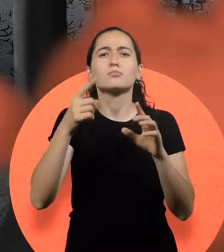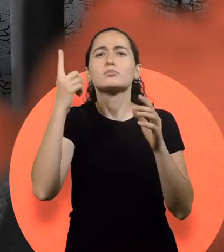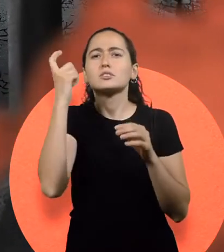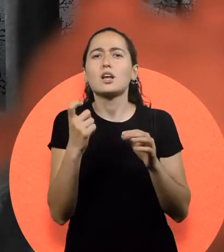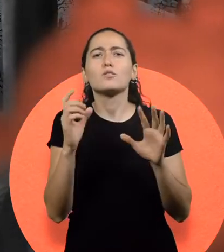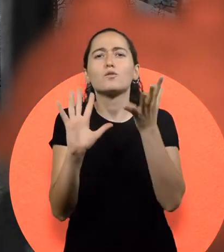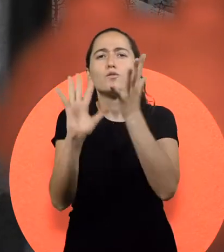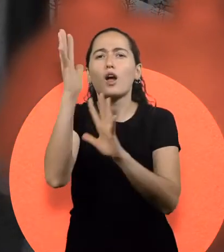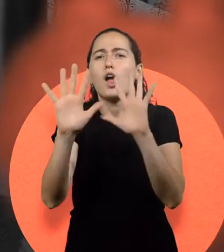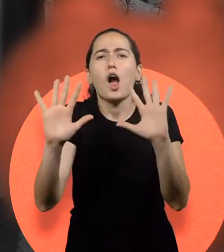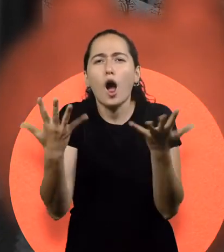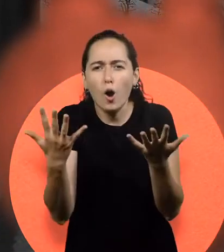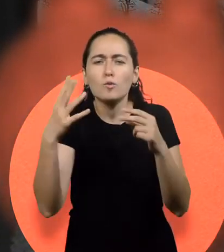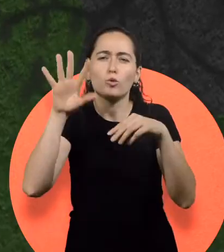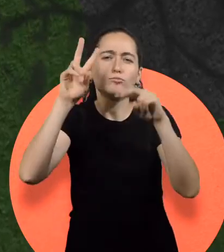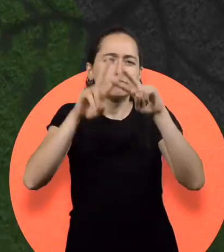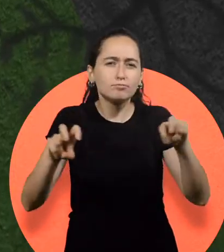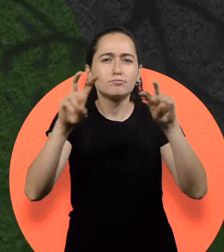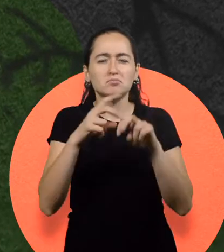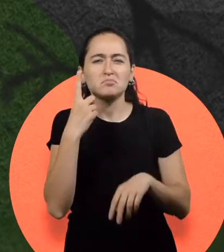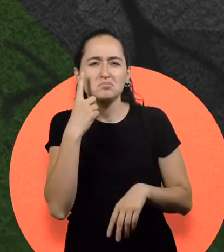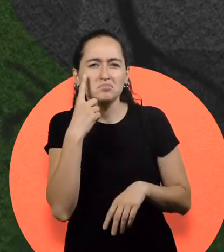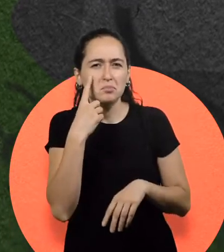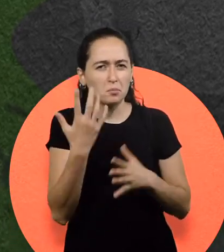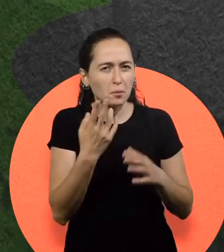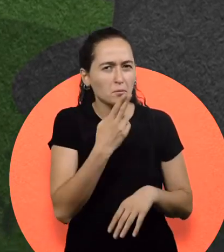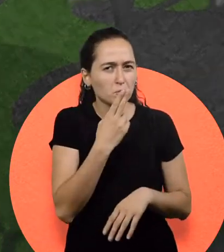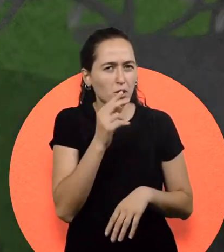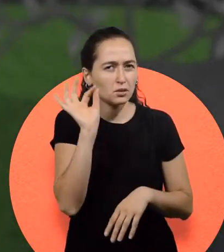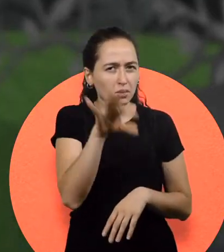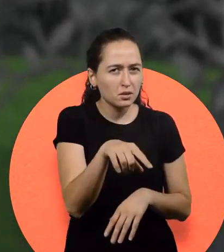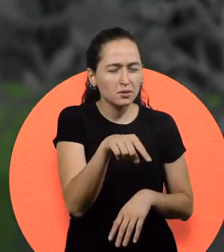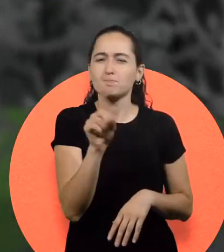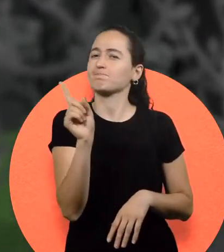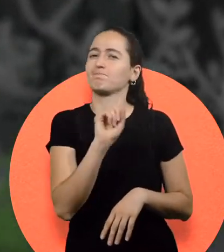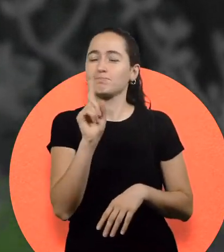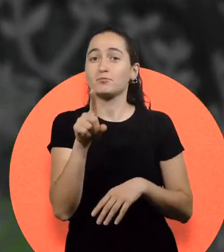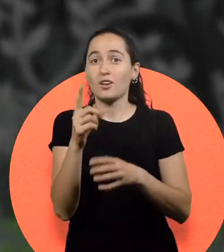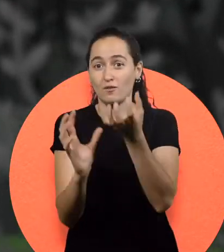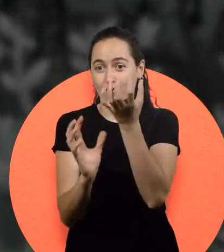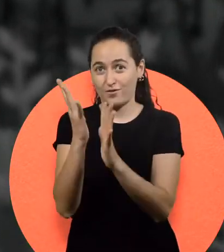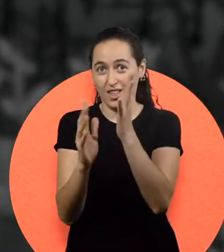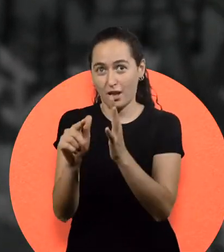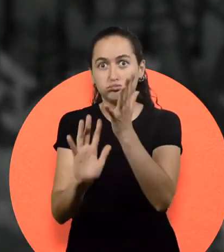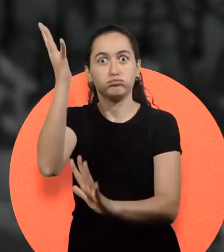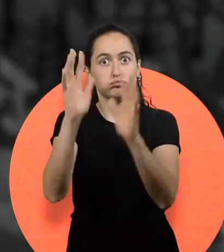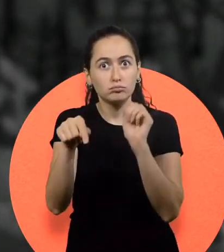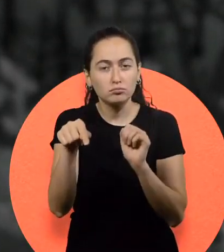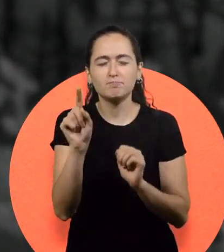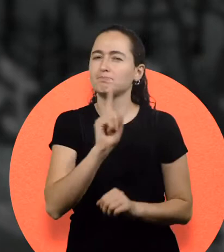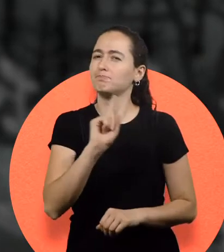like they found the starting point of the fire, but they haven't found a cigarette end or remnants of a